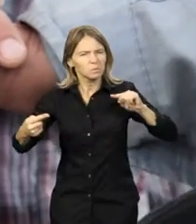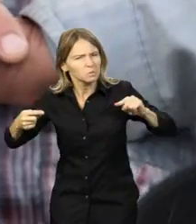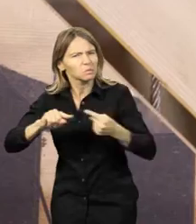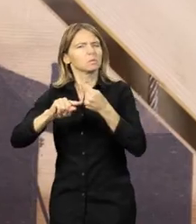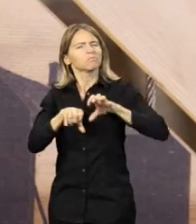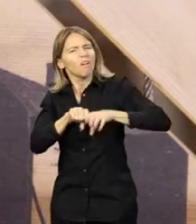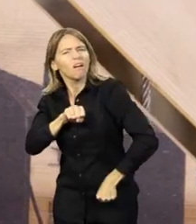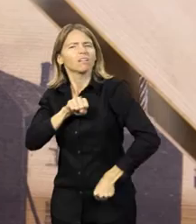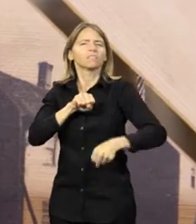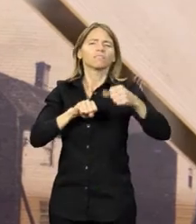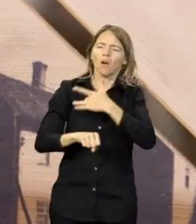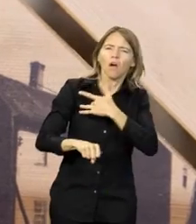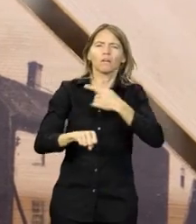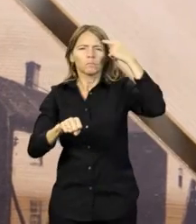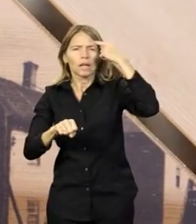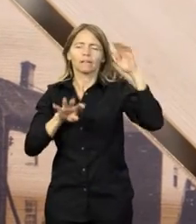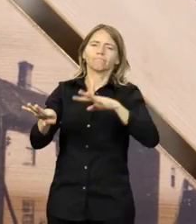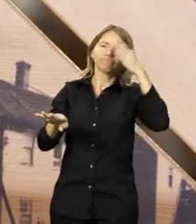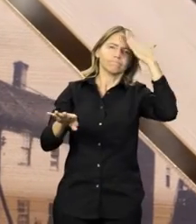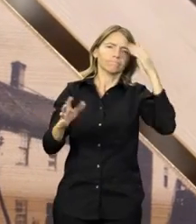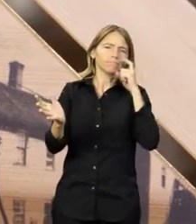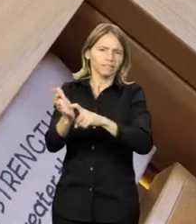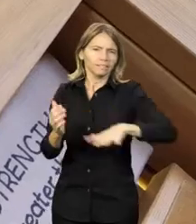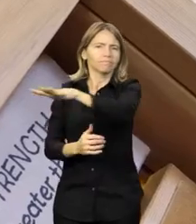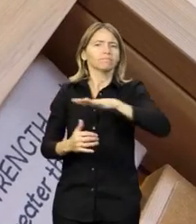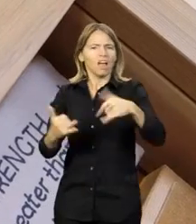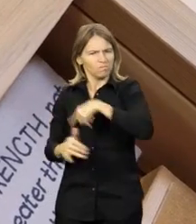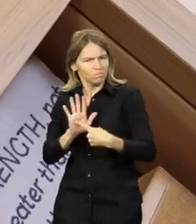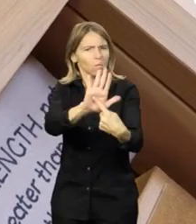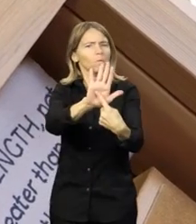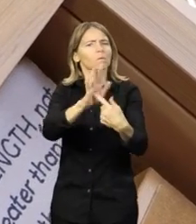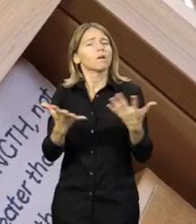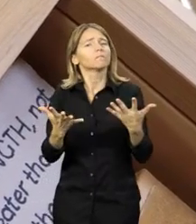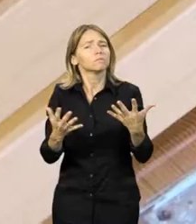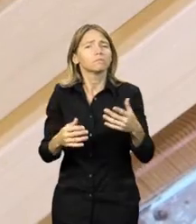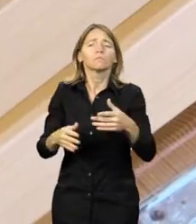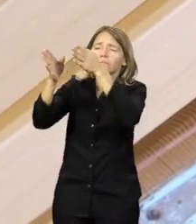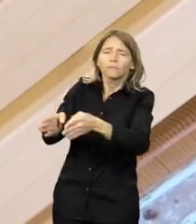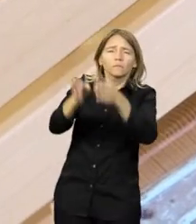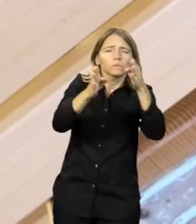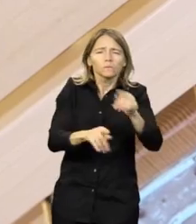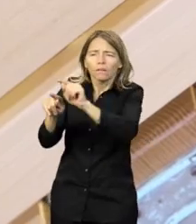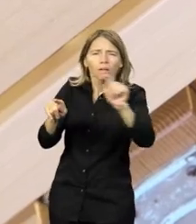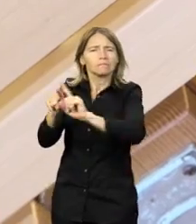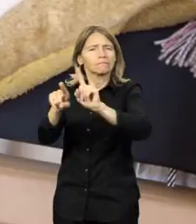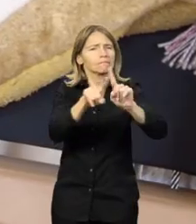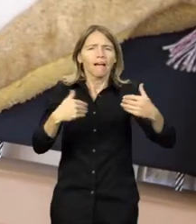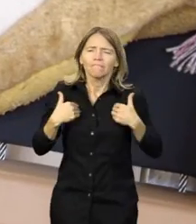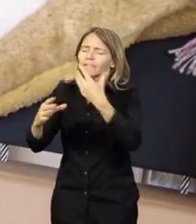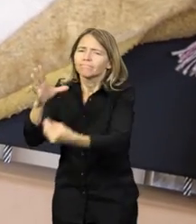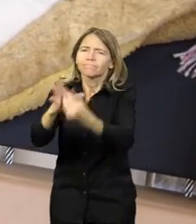represent. Individually, they are paragraphs of a disappearing narrative. Together, they are strong